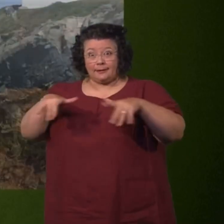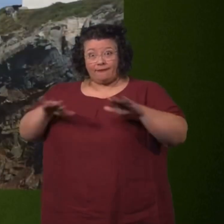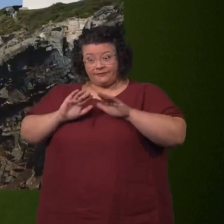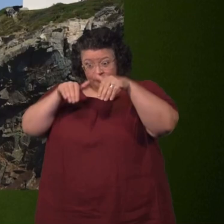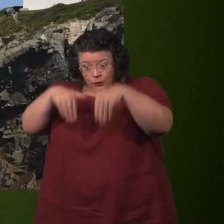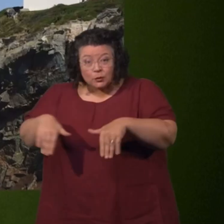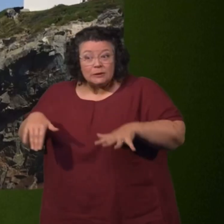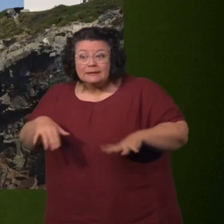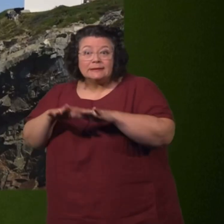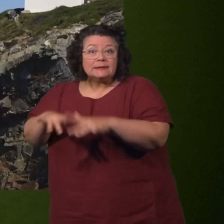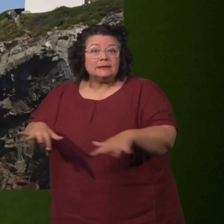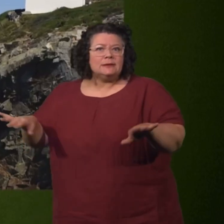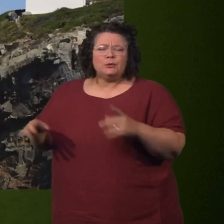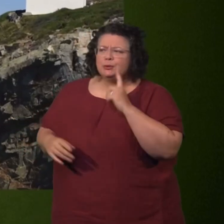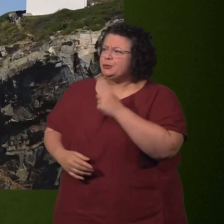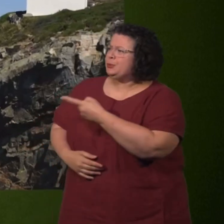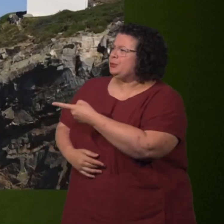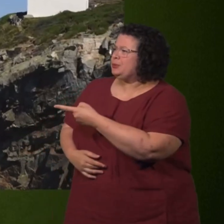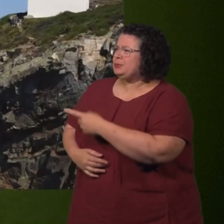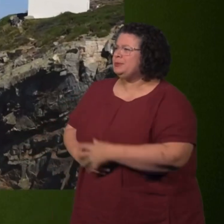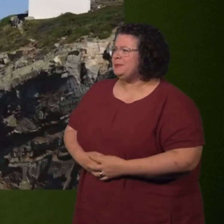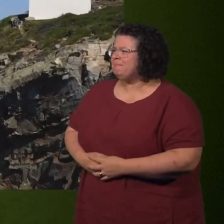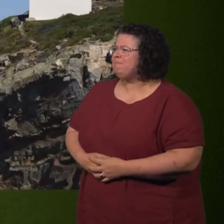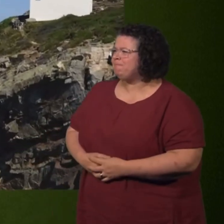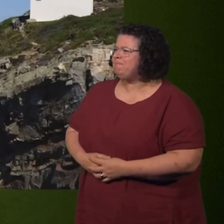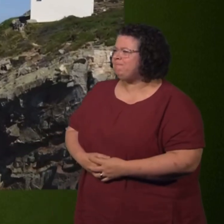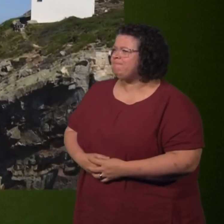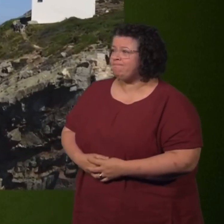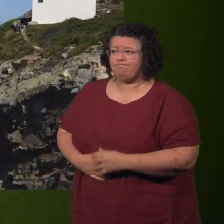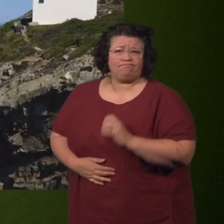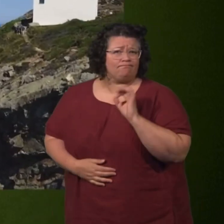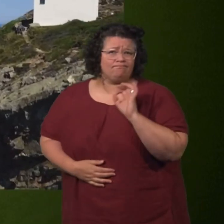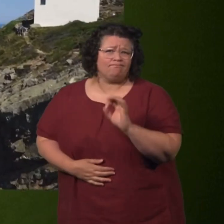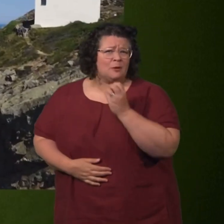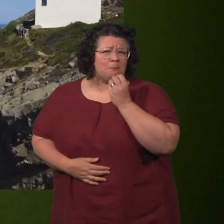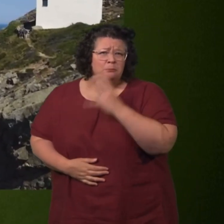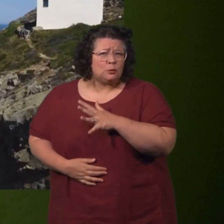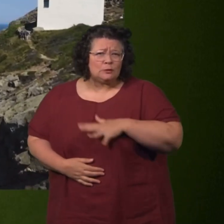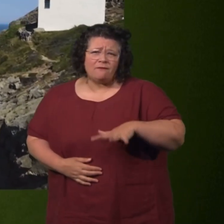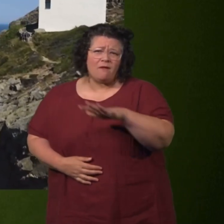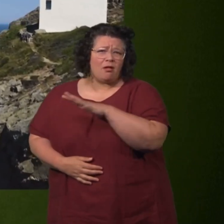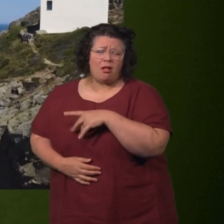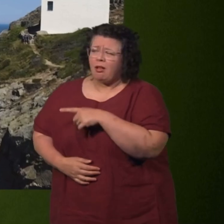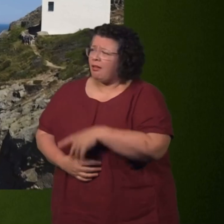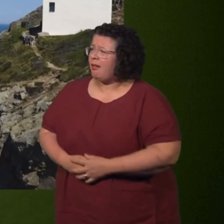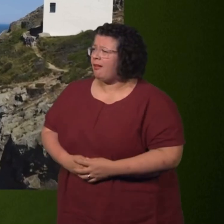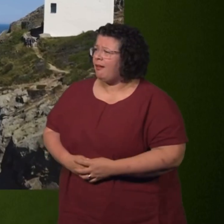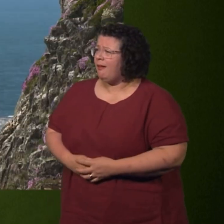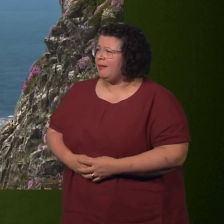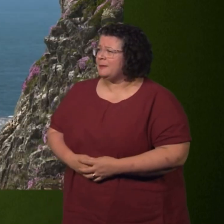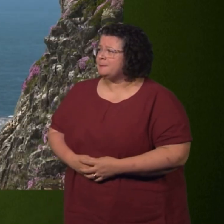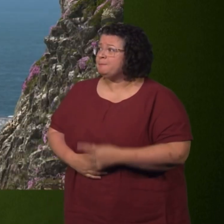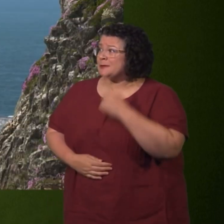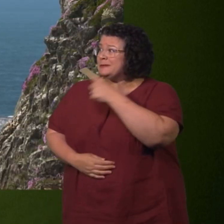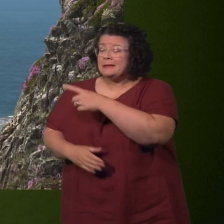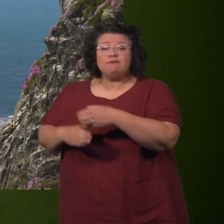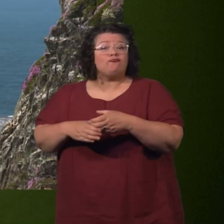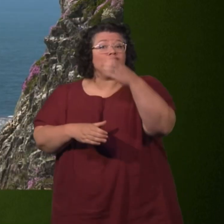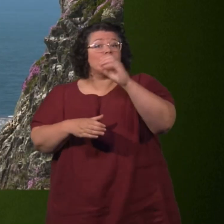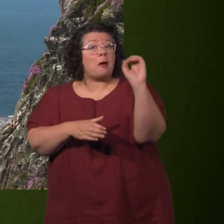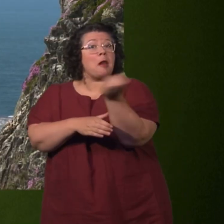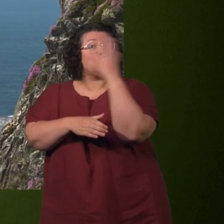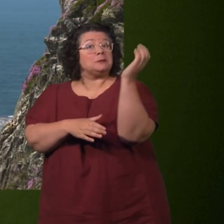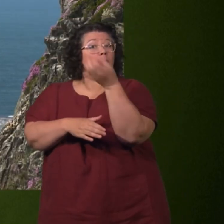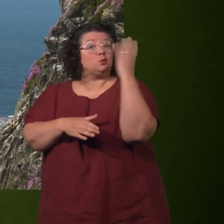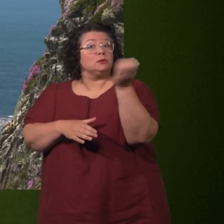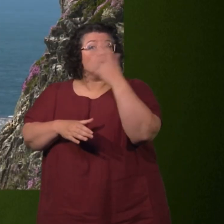here. So just to take a look at the site here, it's beautiful, as Chris said. This is the approach to South Stack. The lighthouse there, you can